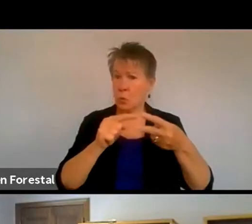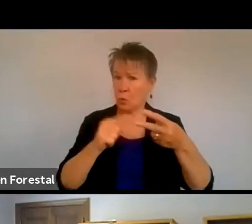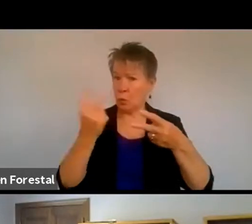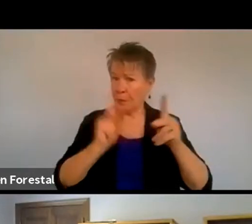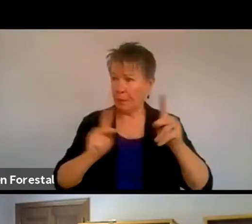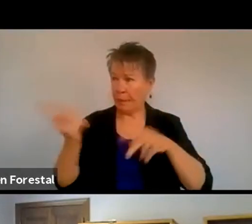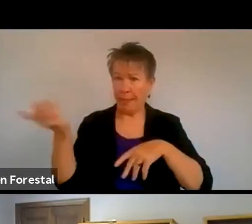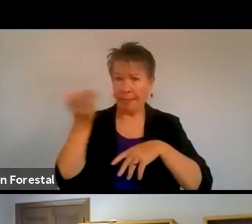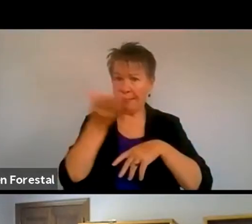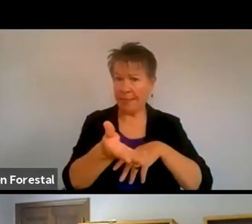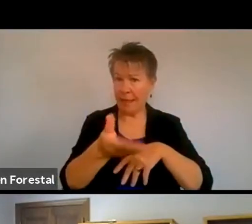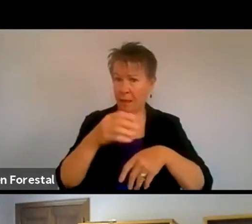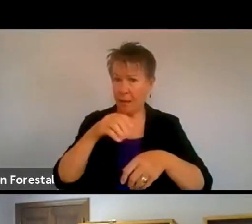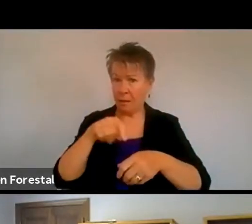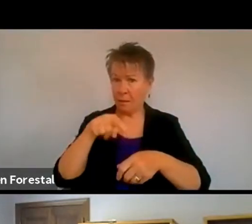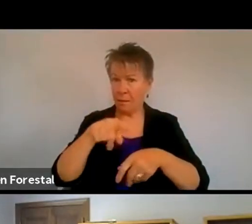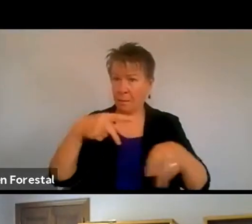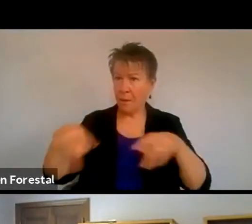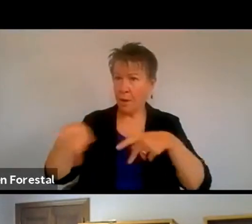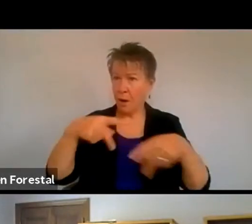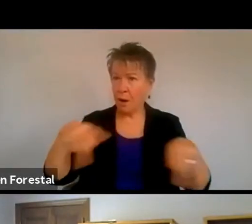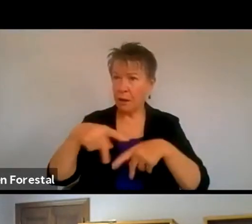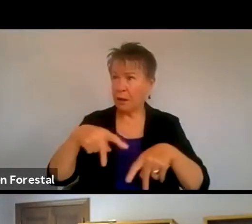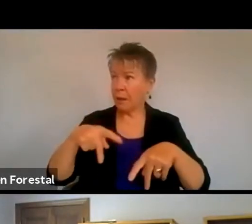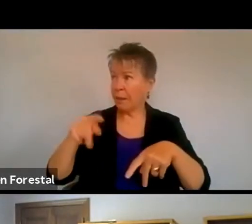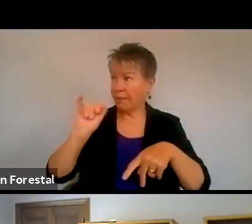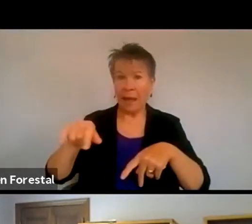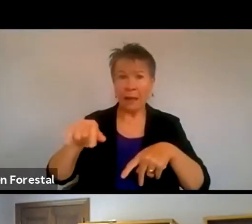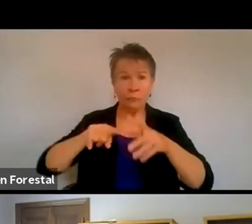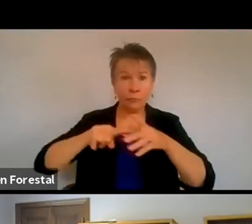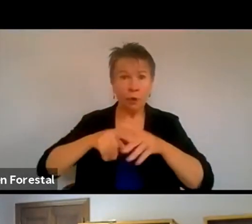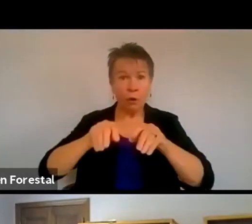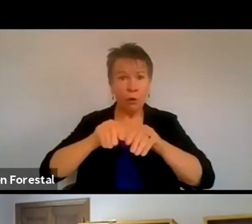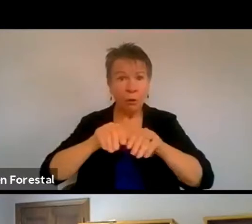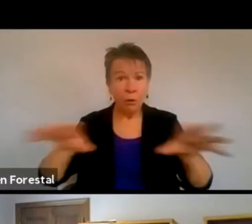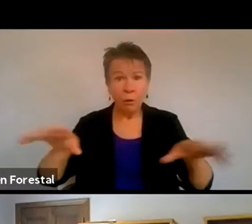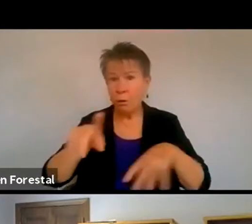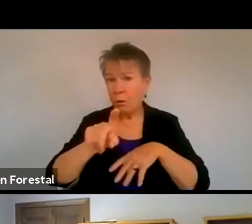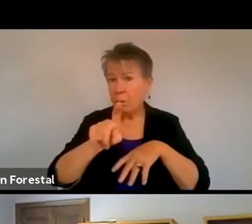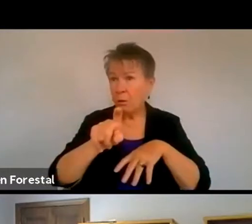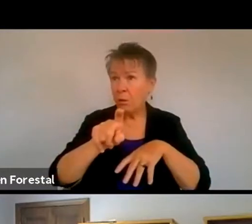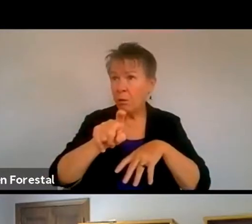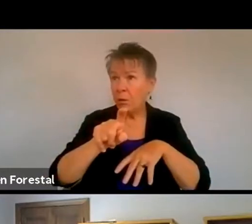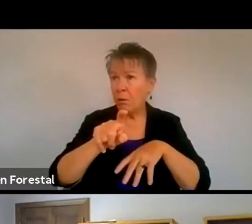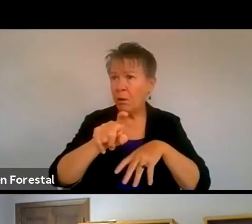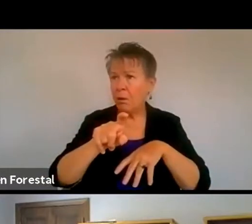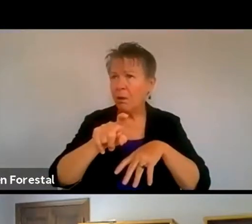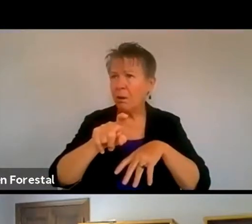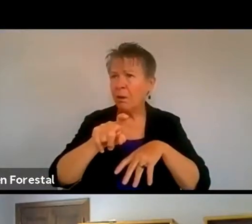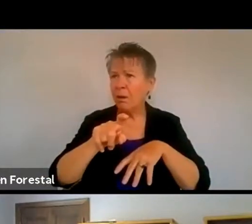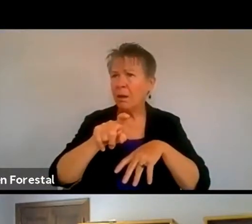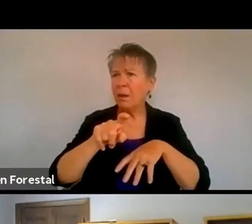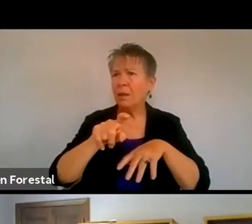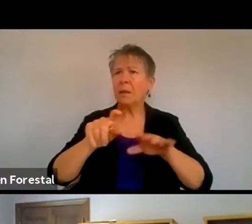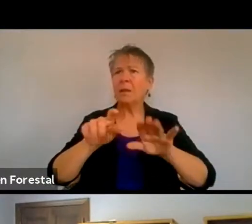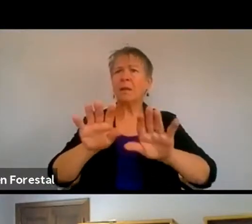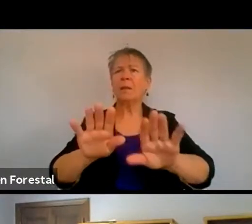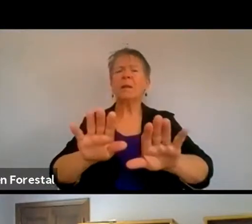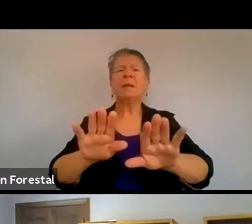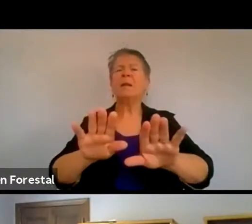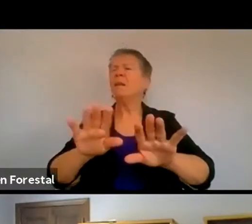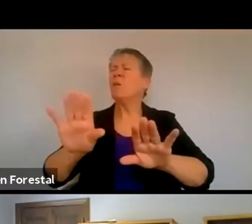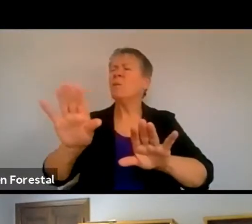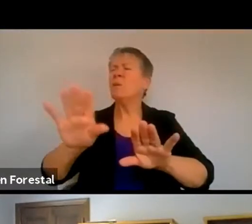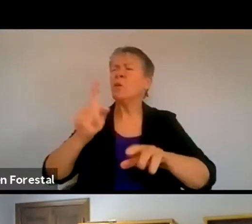Okay. Somebody's leaking there. Could you please mute if you're not muted? Go ahead, Catherine. And then do you know if Mike